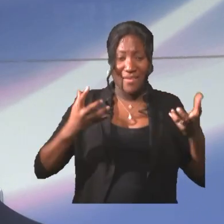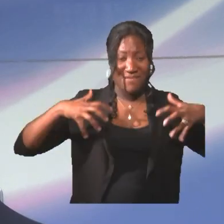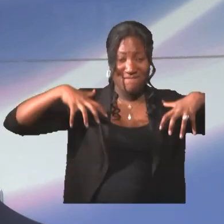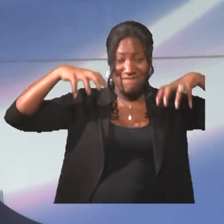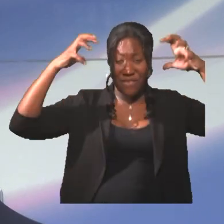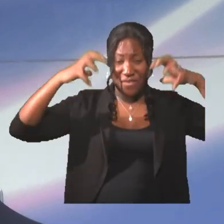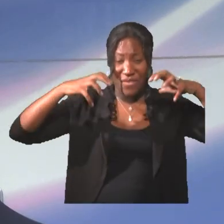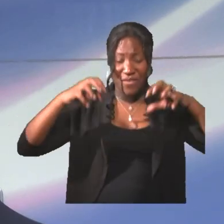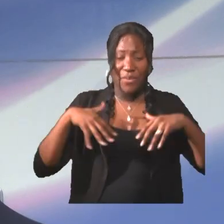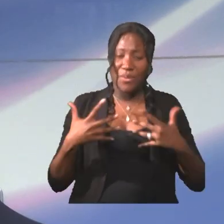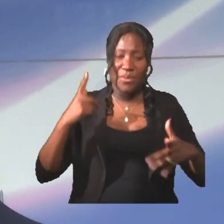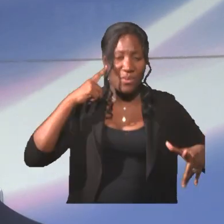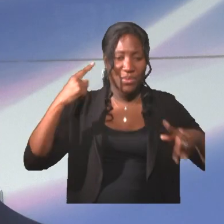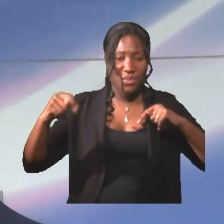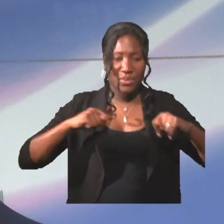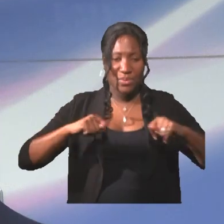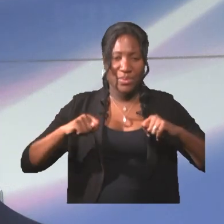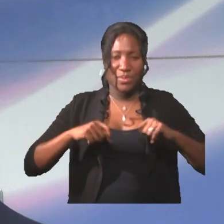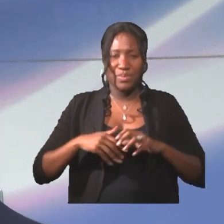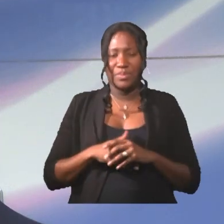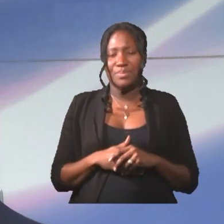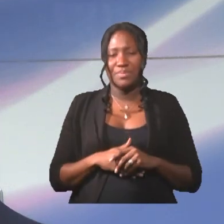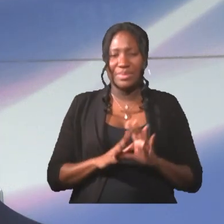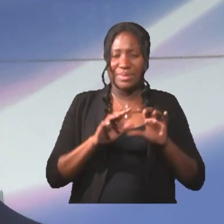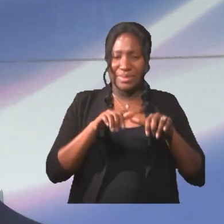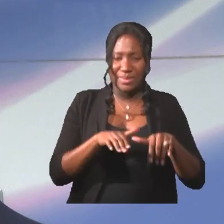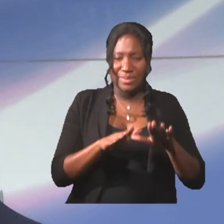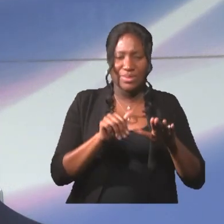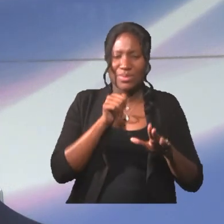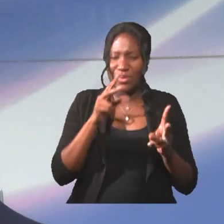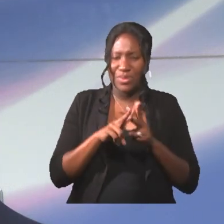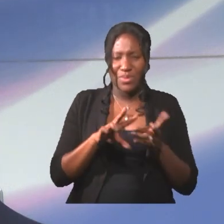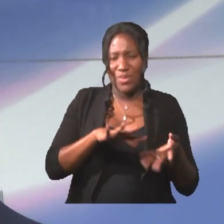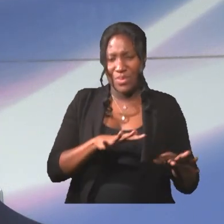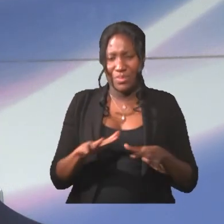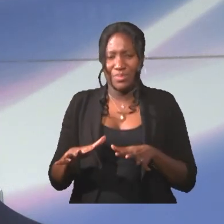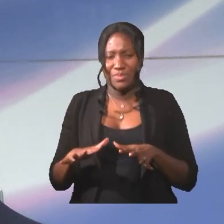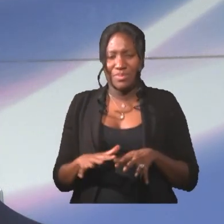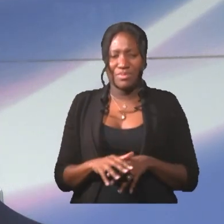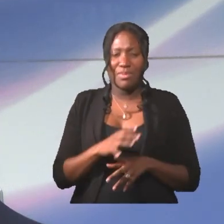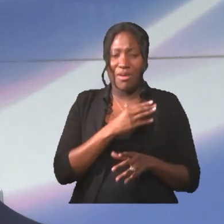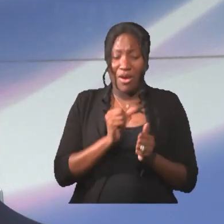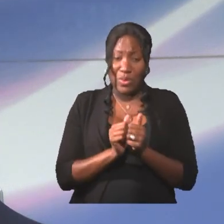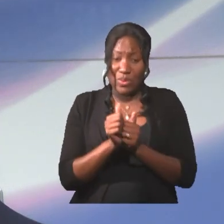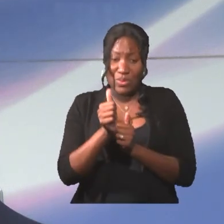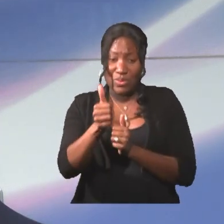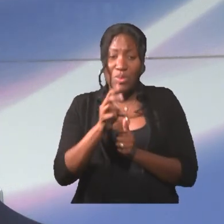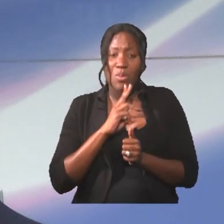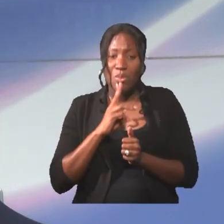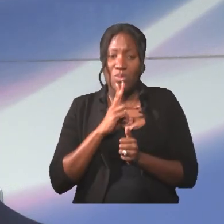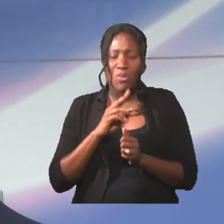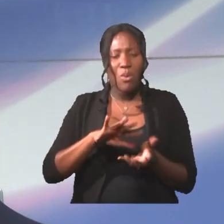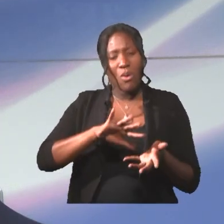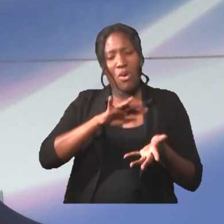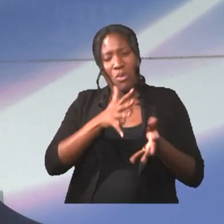in the vicinity of heavy downpours and thunderstorms. Seas slight to moderate. Waves up